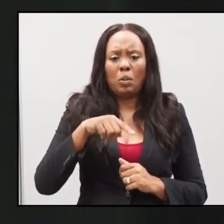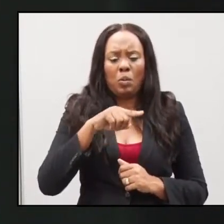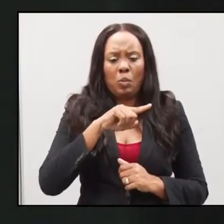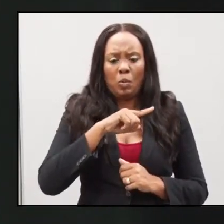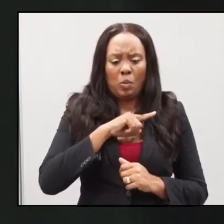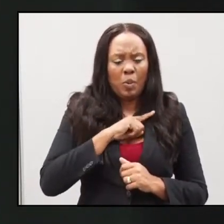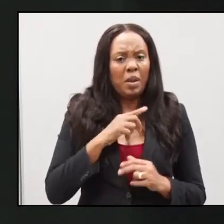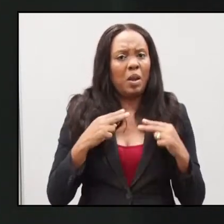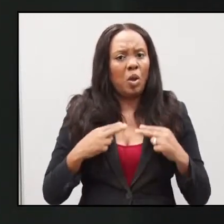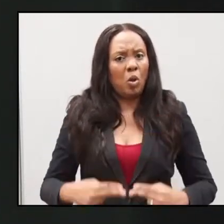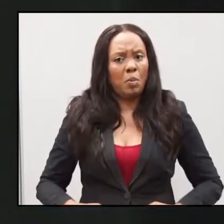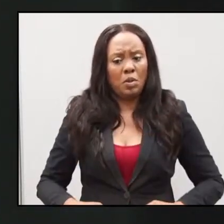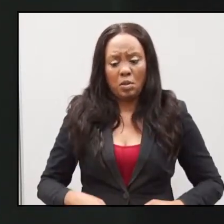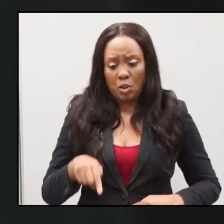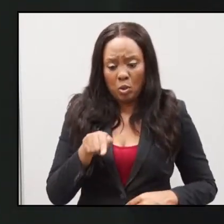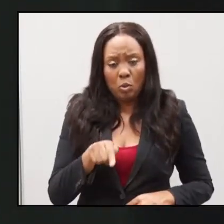in.